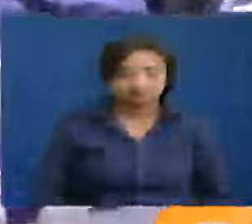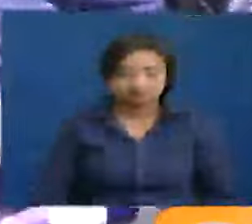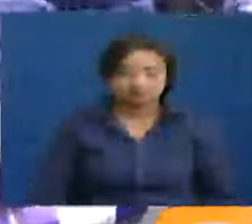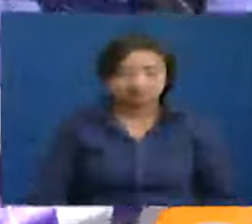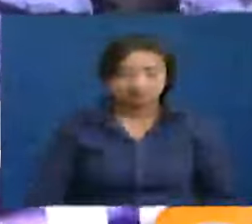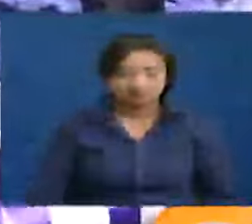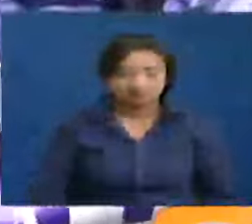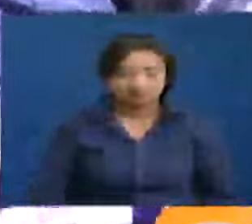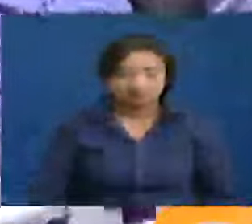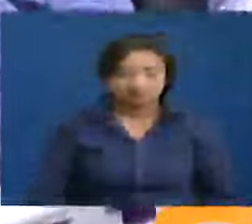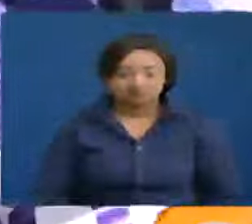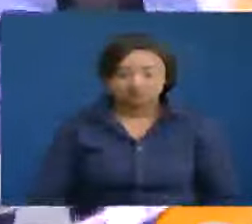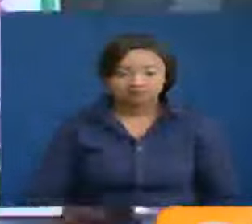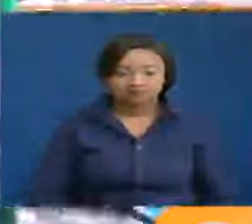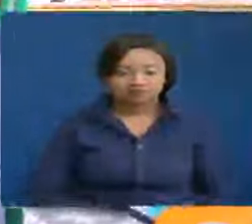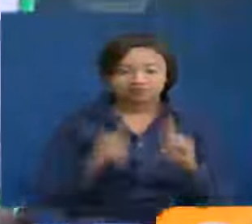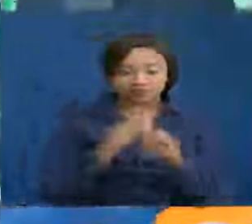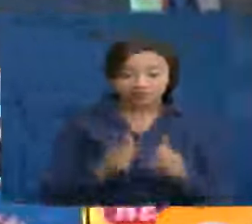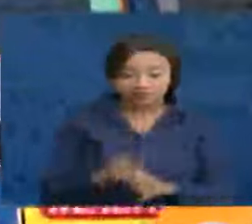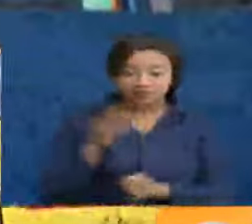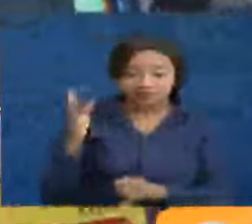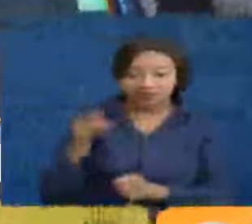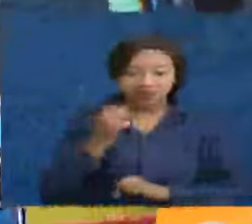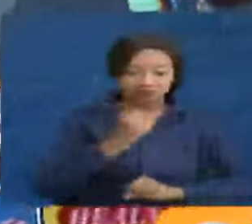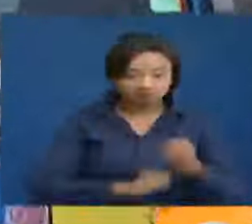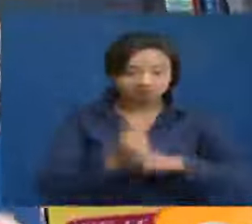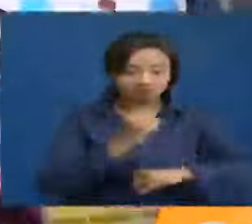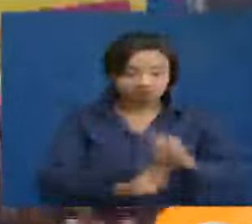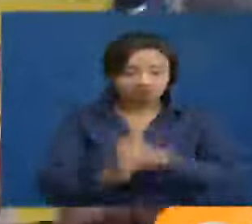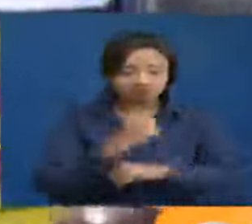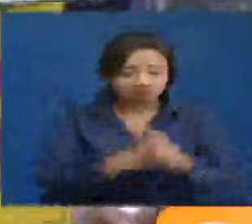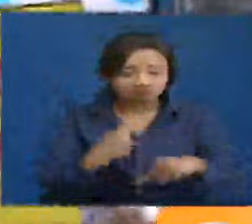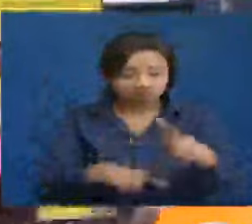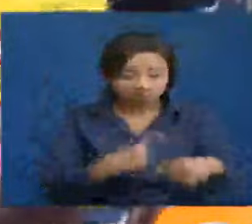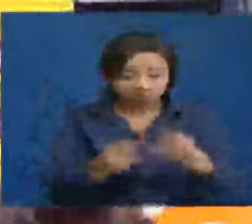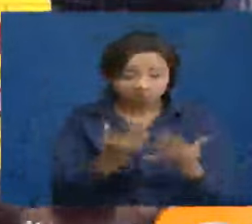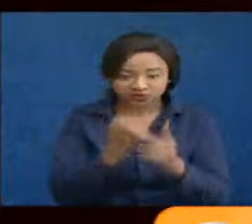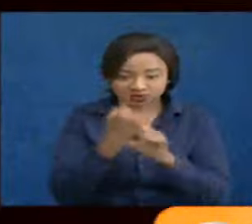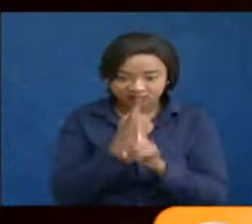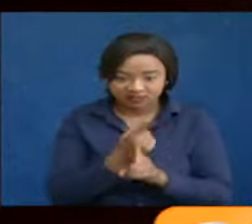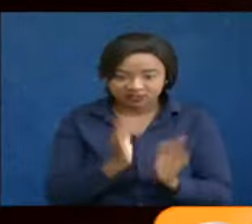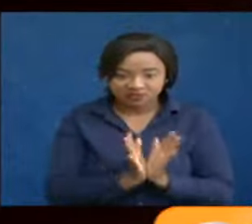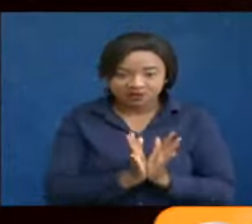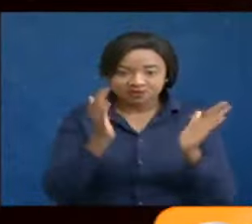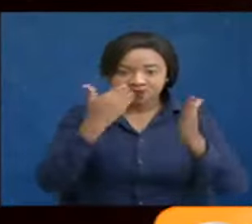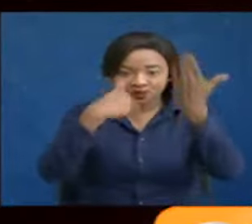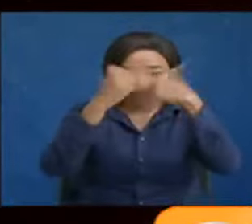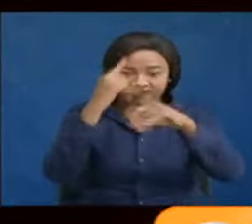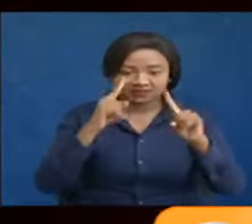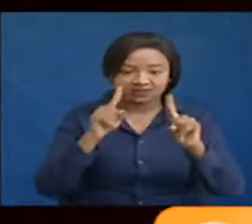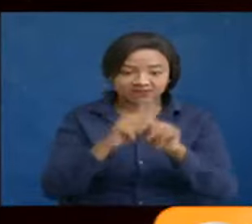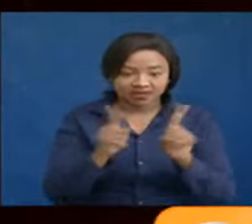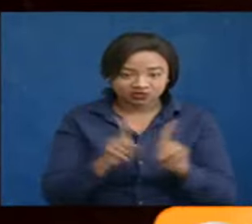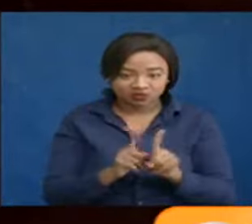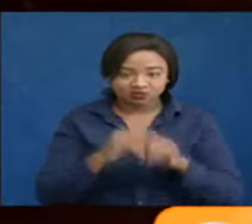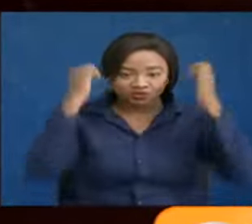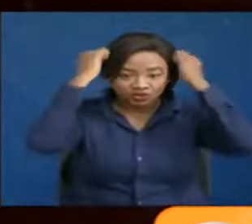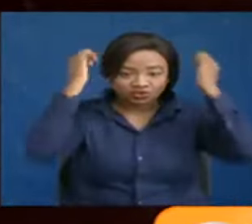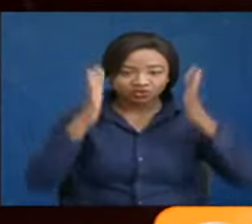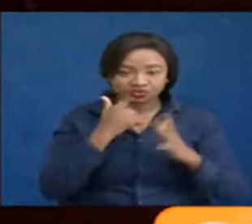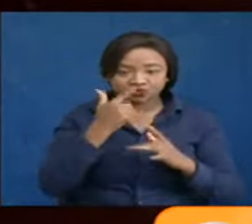Even as the industrial action by lecturers continues in public universities, students who have opted to stay in